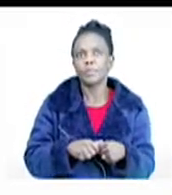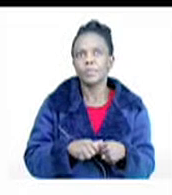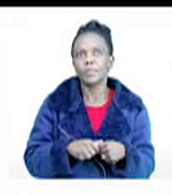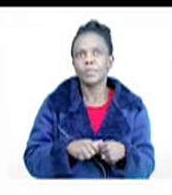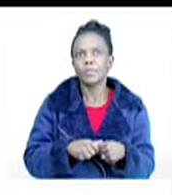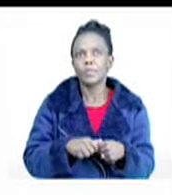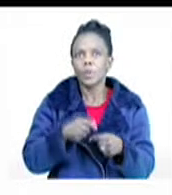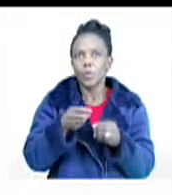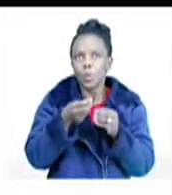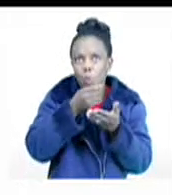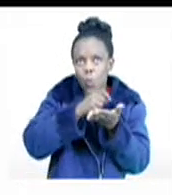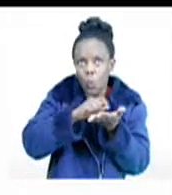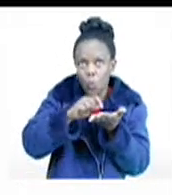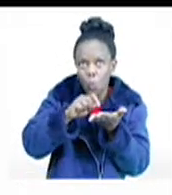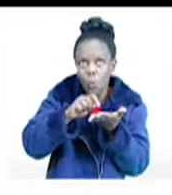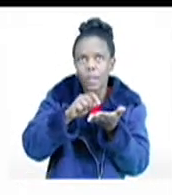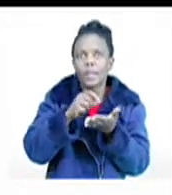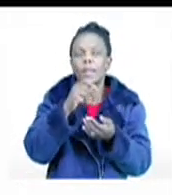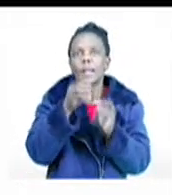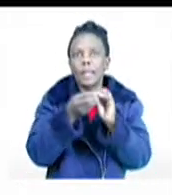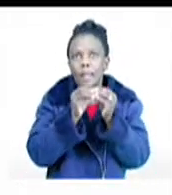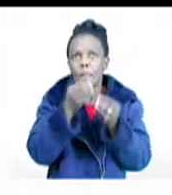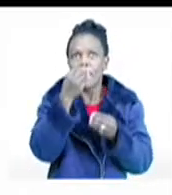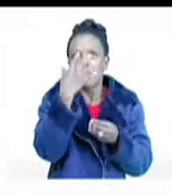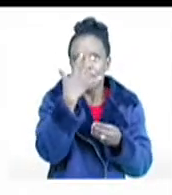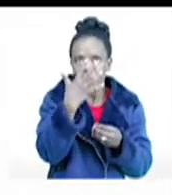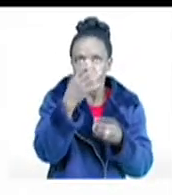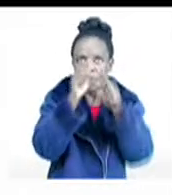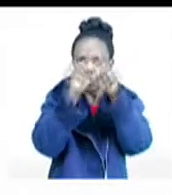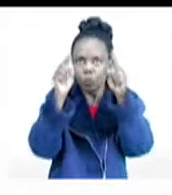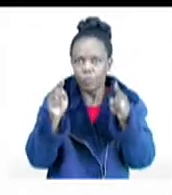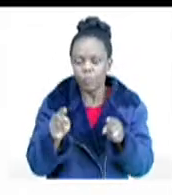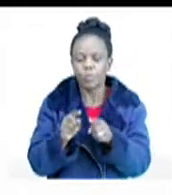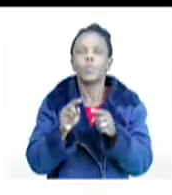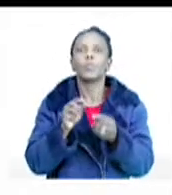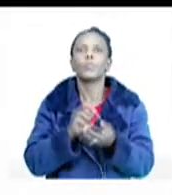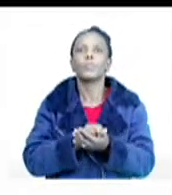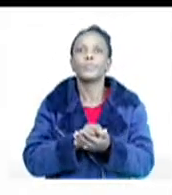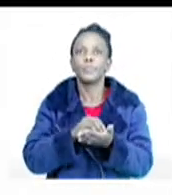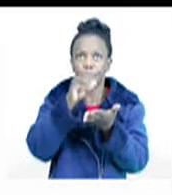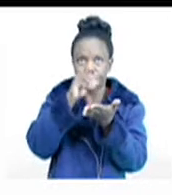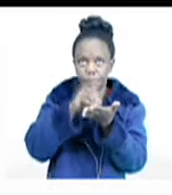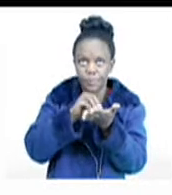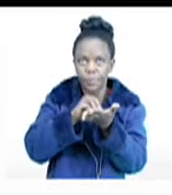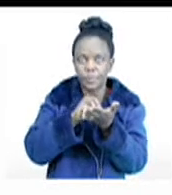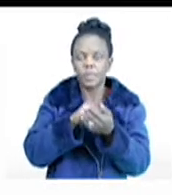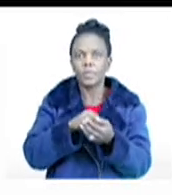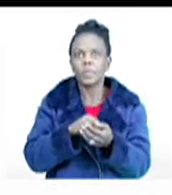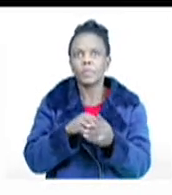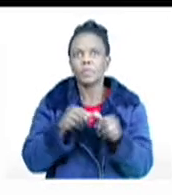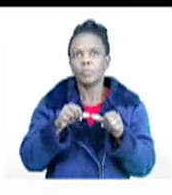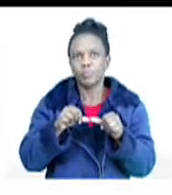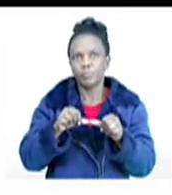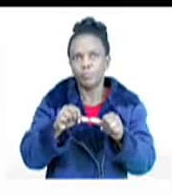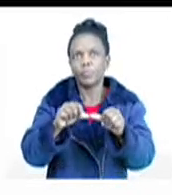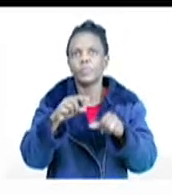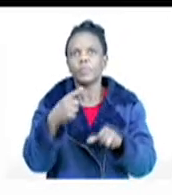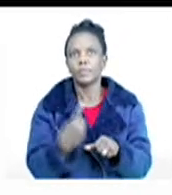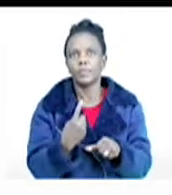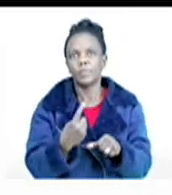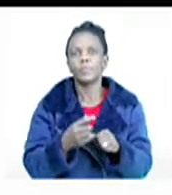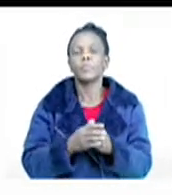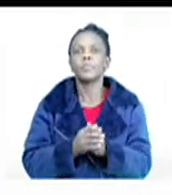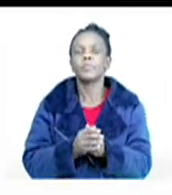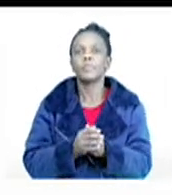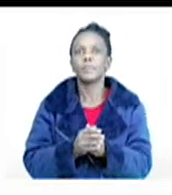you to write the number 5 in the box. The rest I'll give you a chance to do by yourselves. Let's move